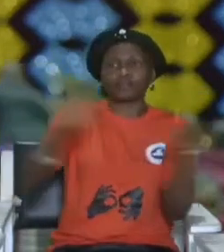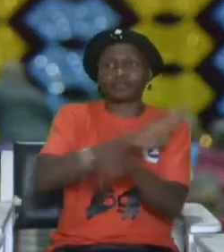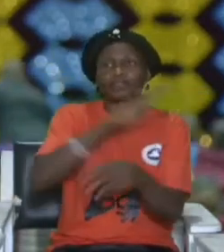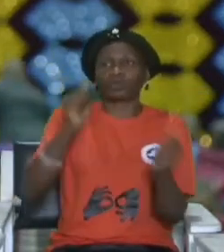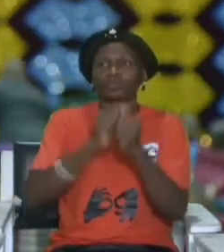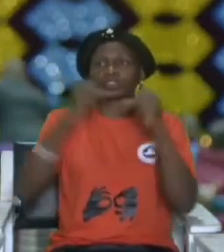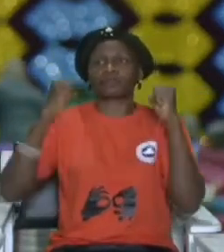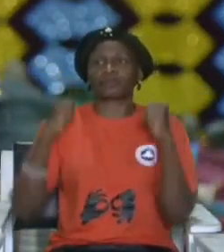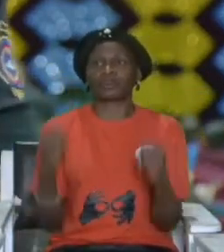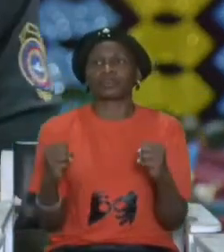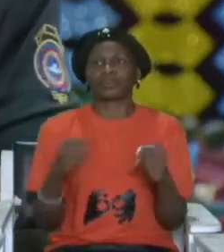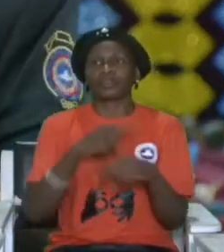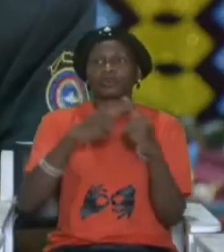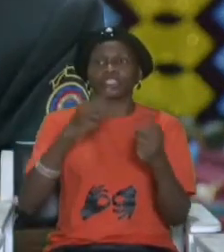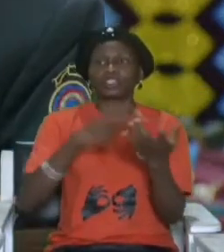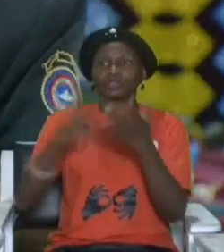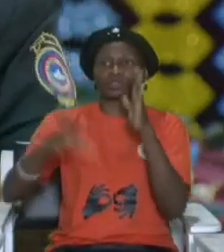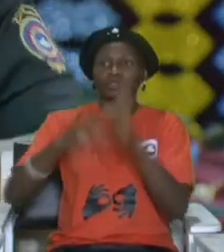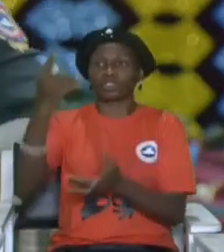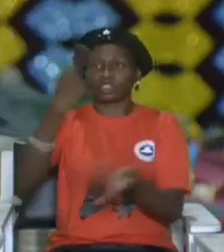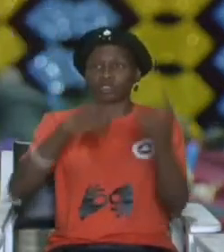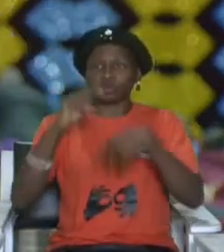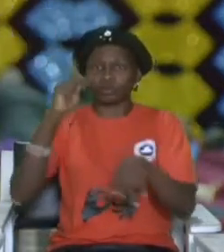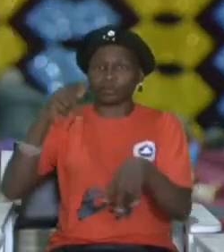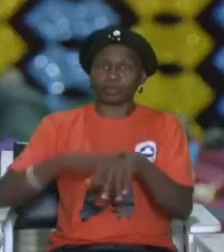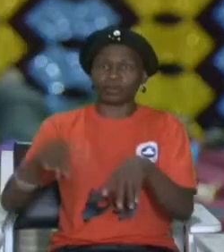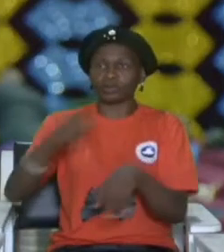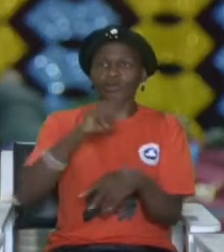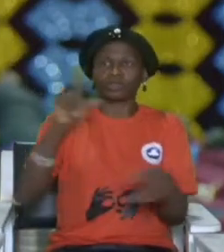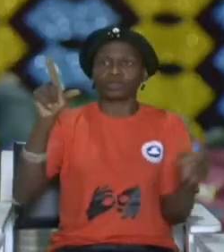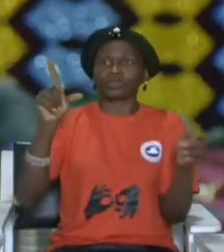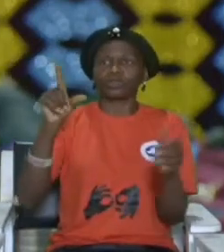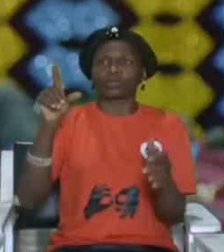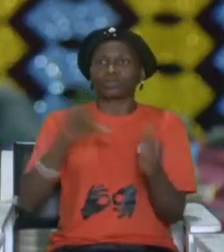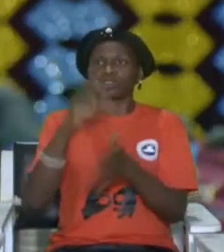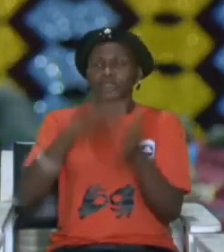power when the Holy Ghost has come upon you.